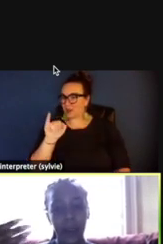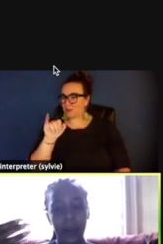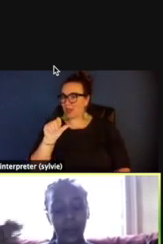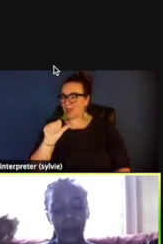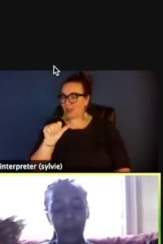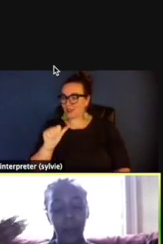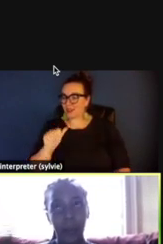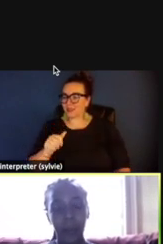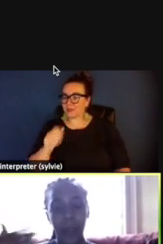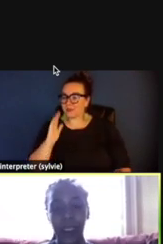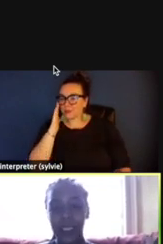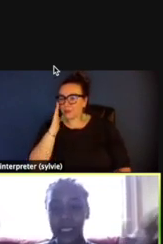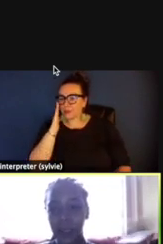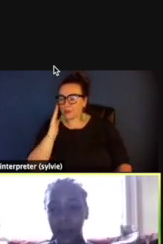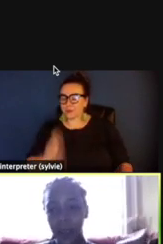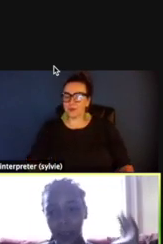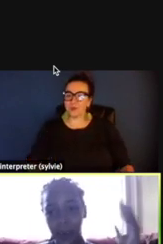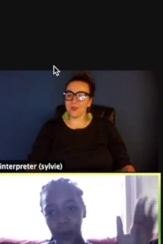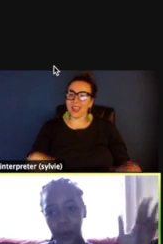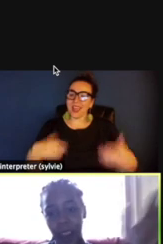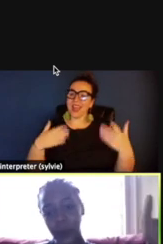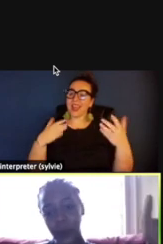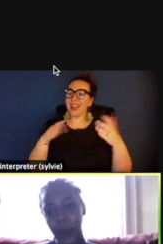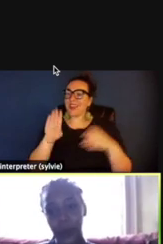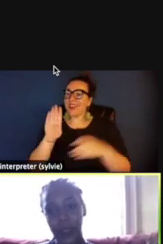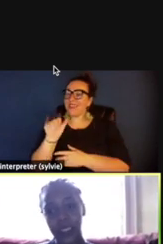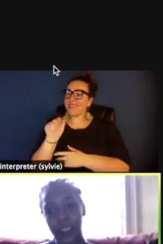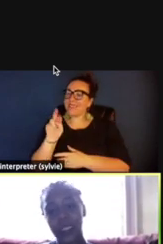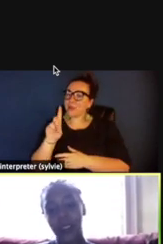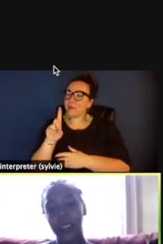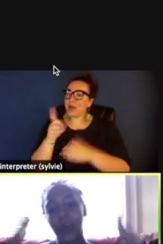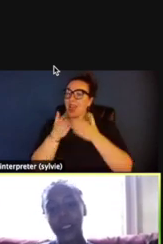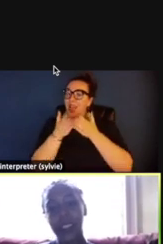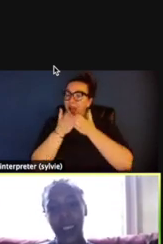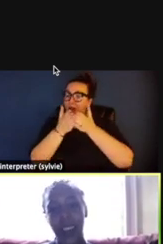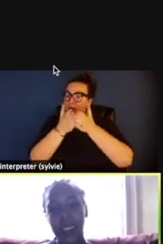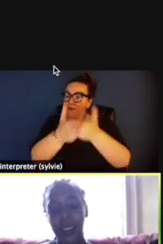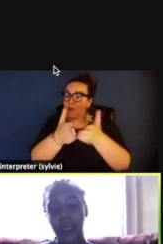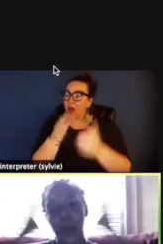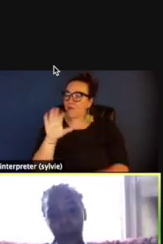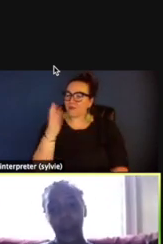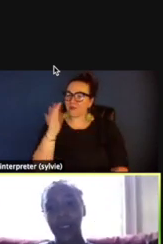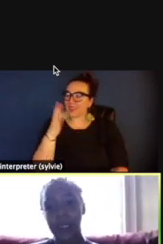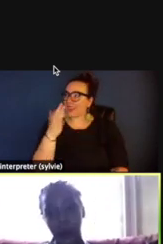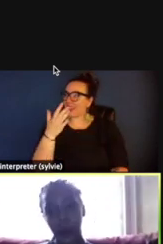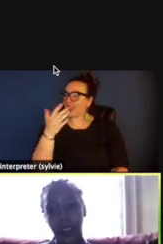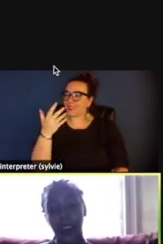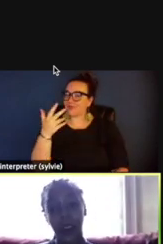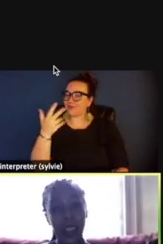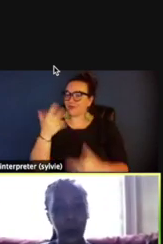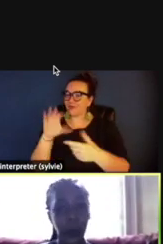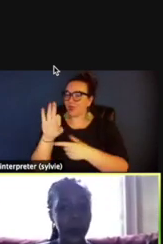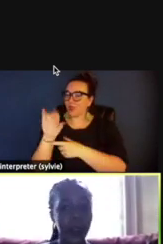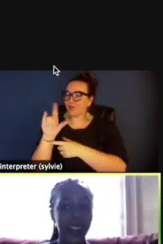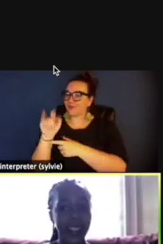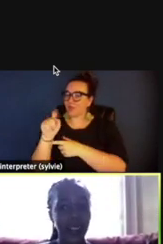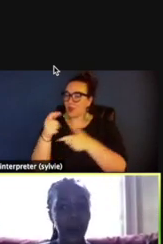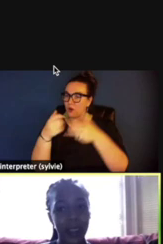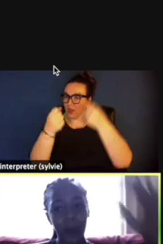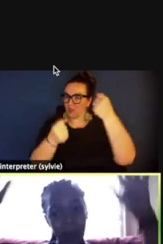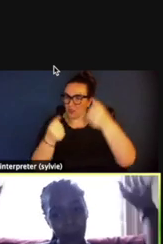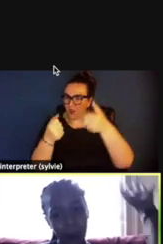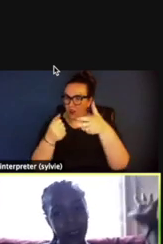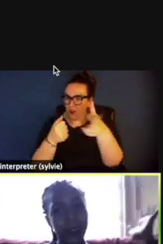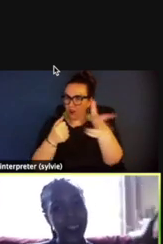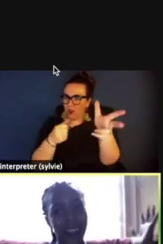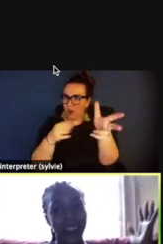have bands that follow the actual floats. So there's a person that has like a great big costume with like, hers had wheels on it. That's how